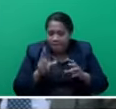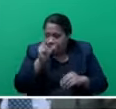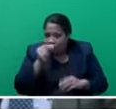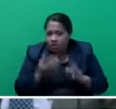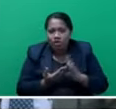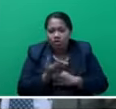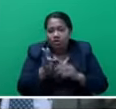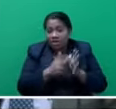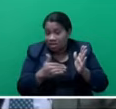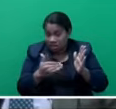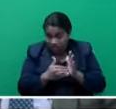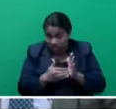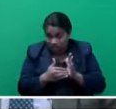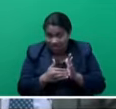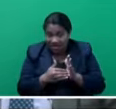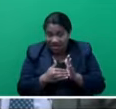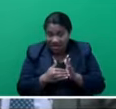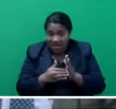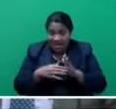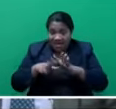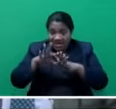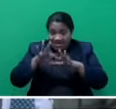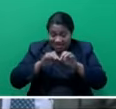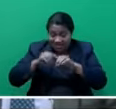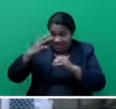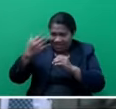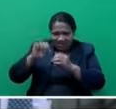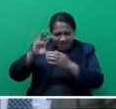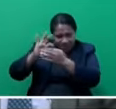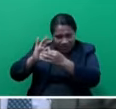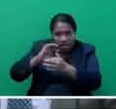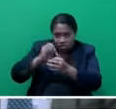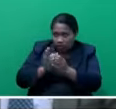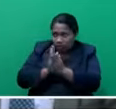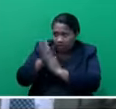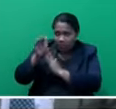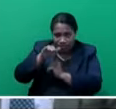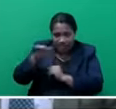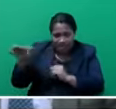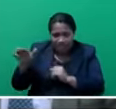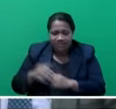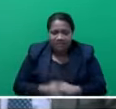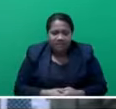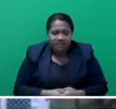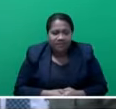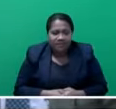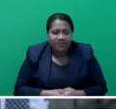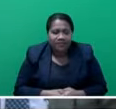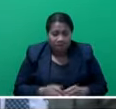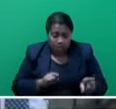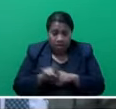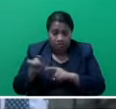Scheme and the Ministry of Foreign Affairs, MFAT, that funds the cost of this treatment in specialist hospitals in New Zealand. We're also grateful that